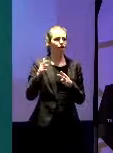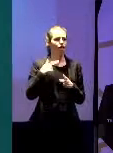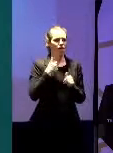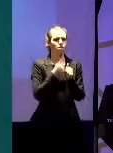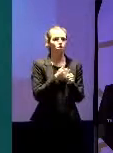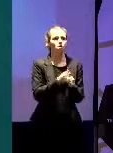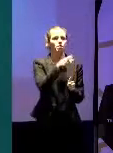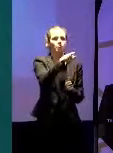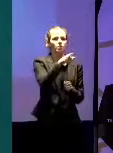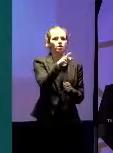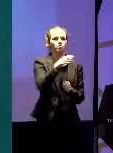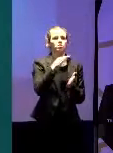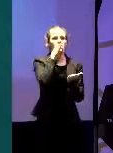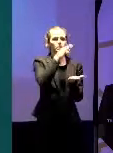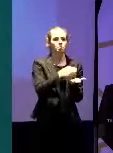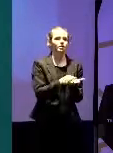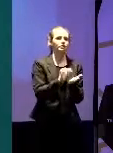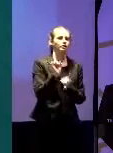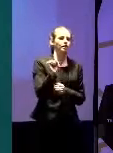recommendation of having